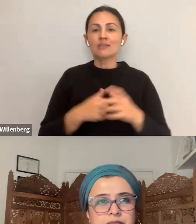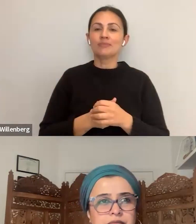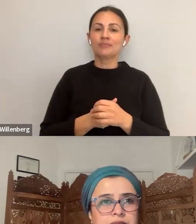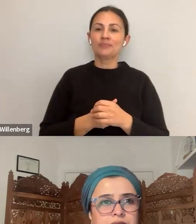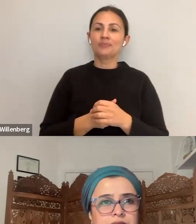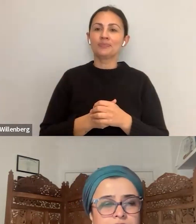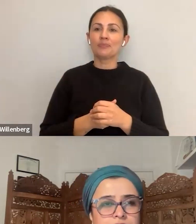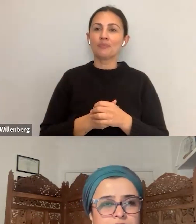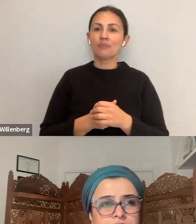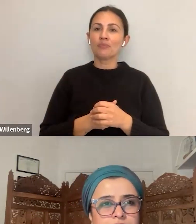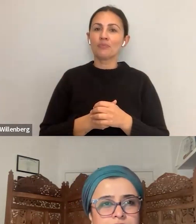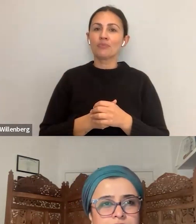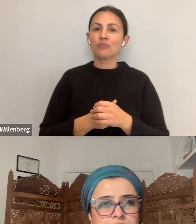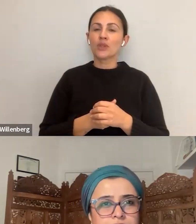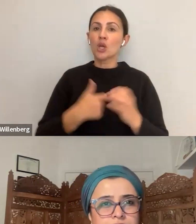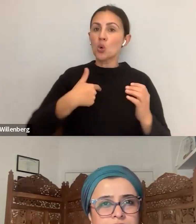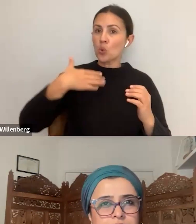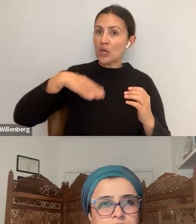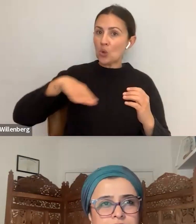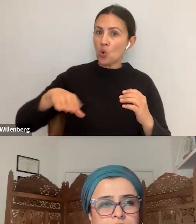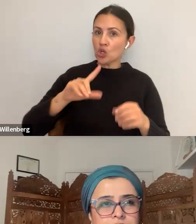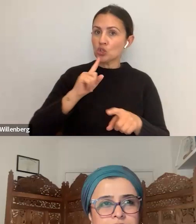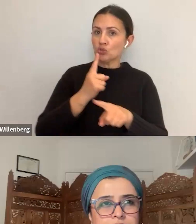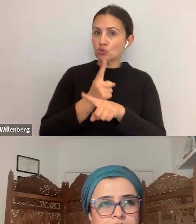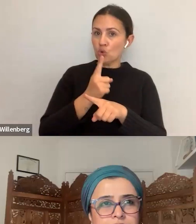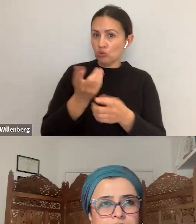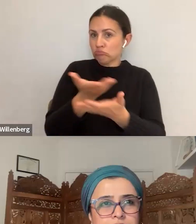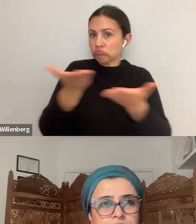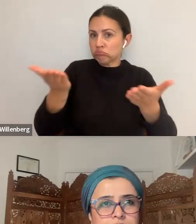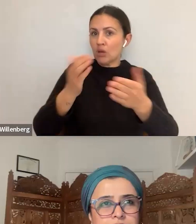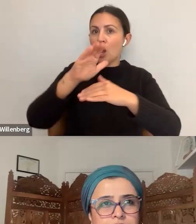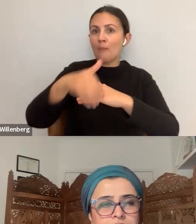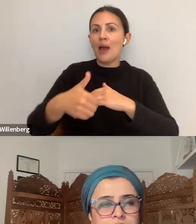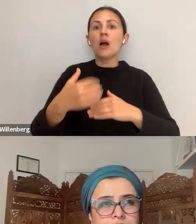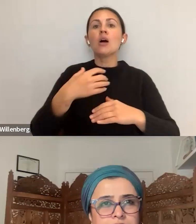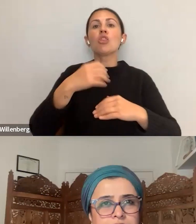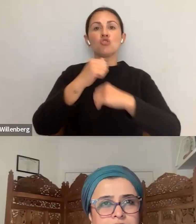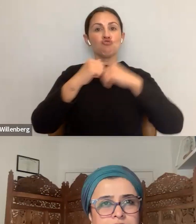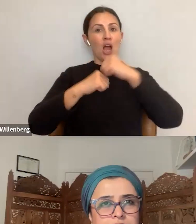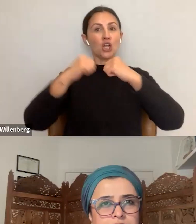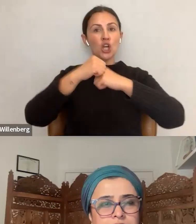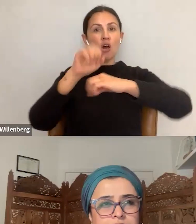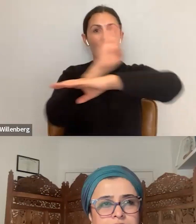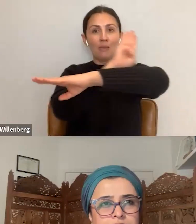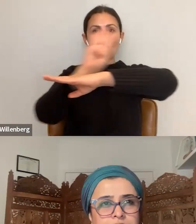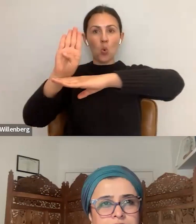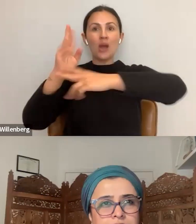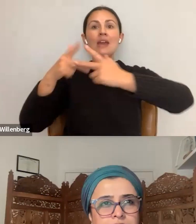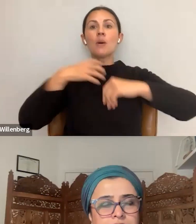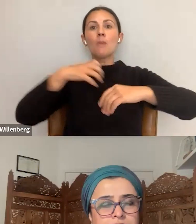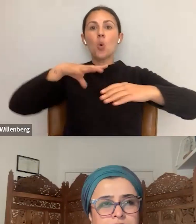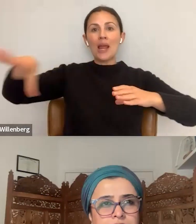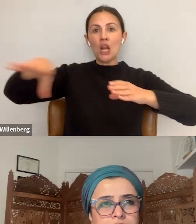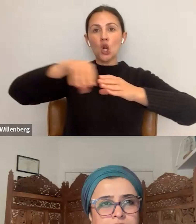We want to ask questions around how having more inclusive structures can actually strengthen governance and lead